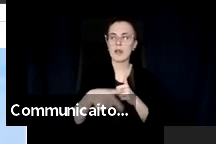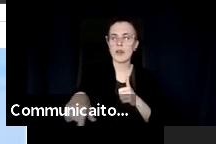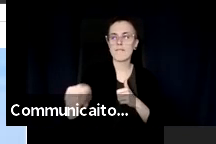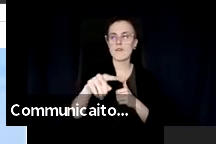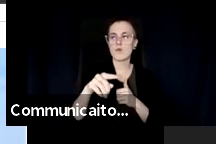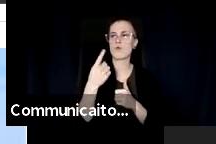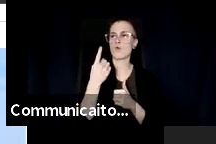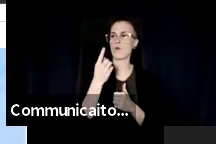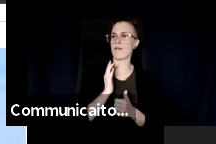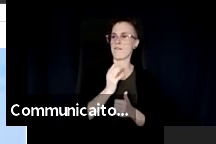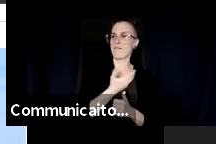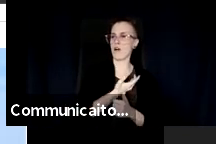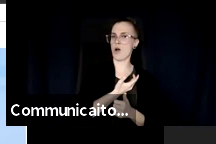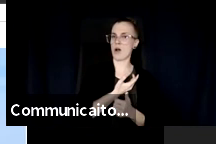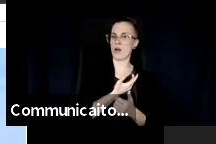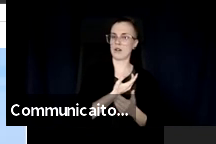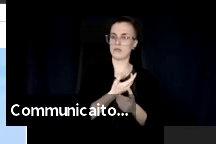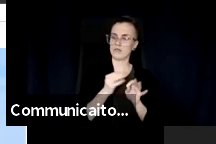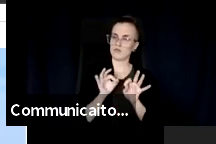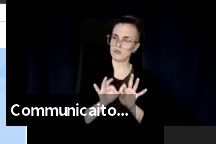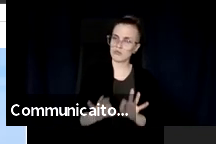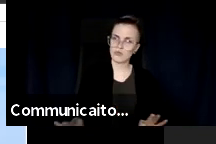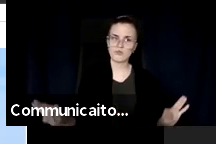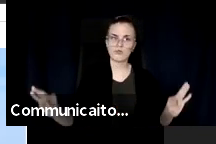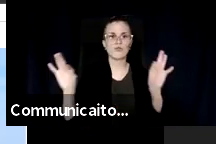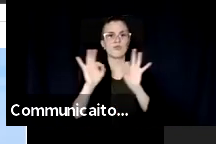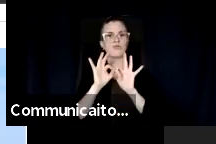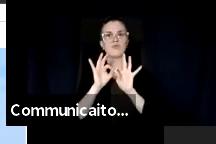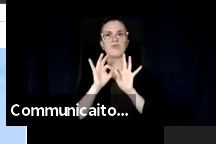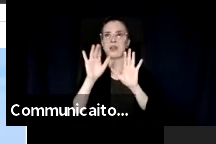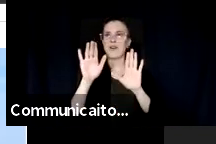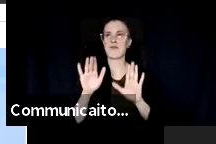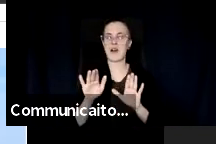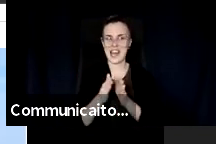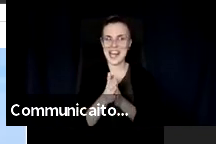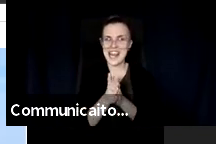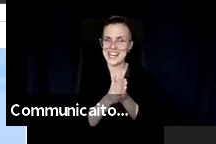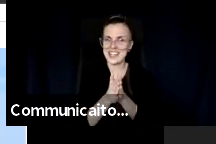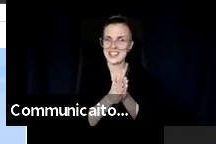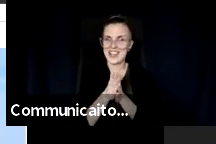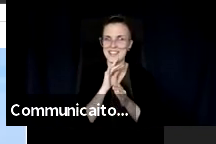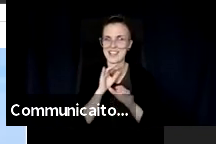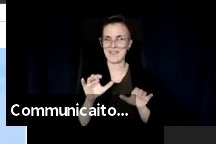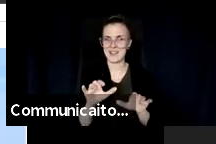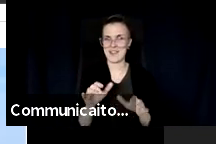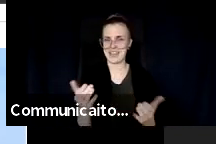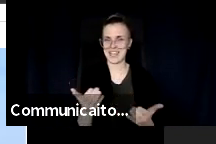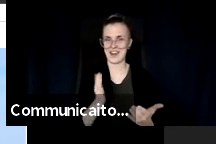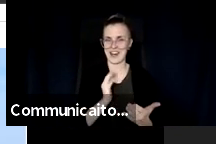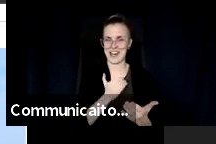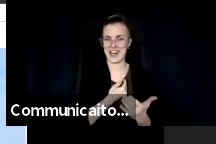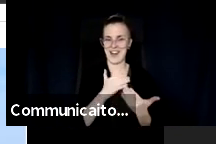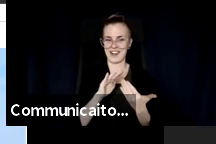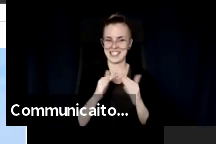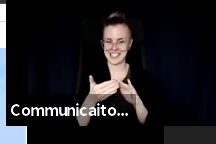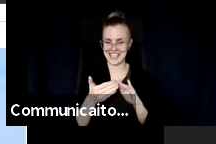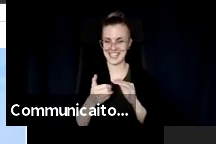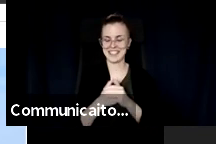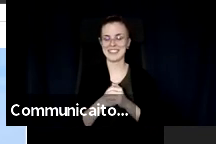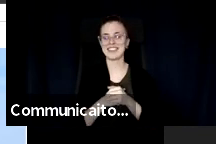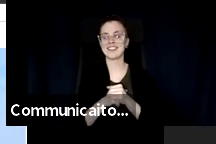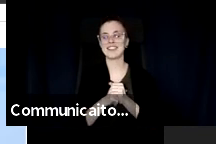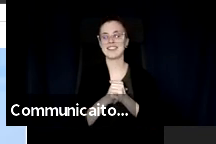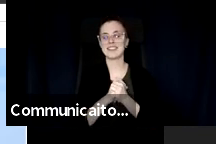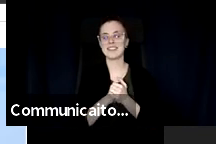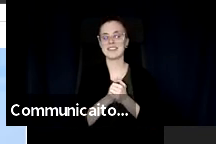important and great initiatives that we're doing in the Hub City. So we have